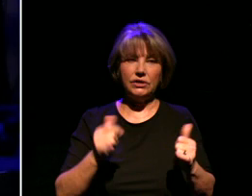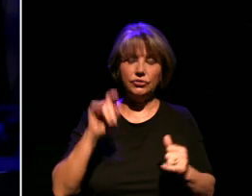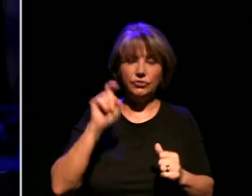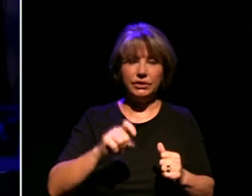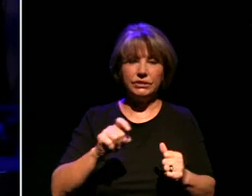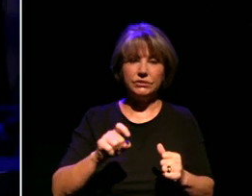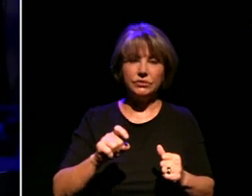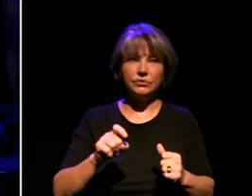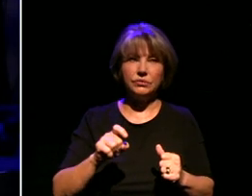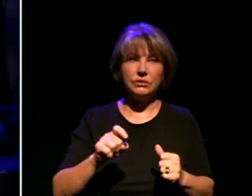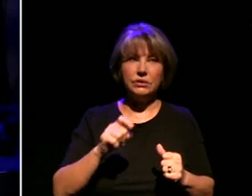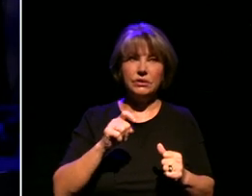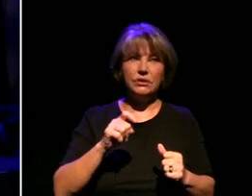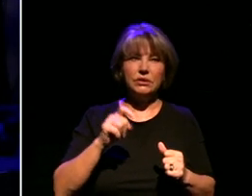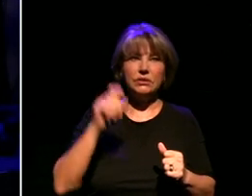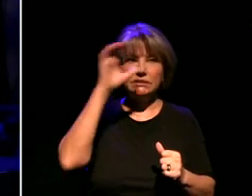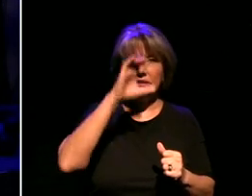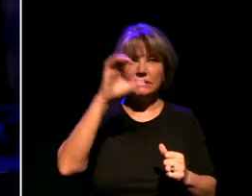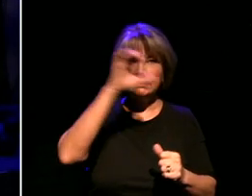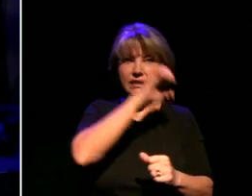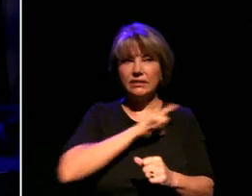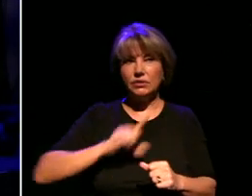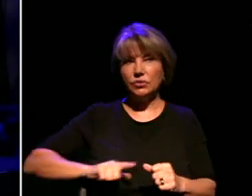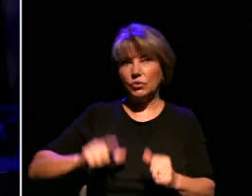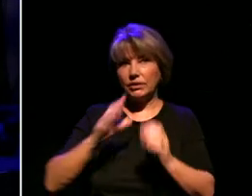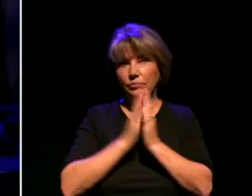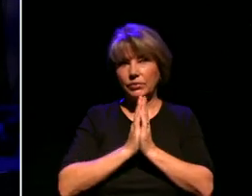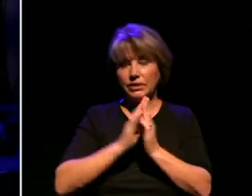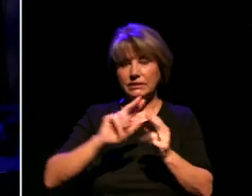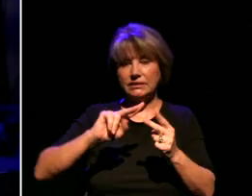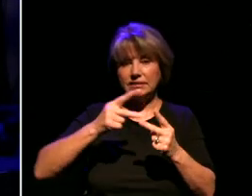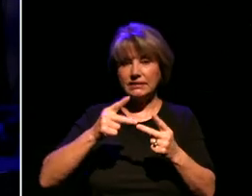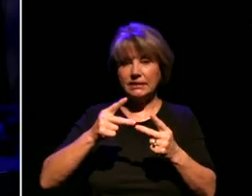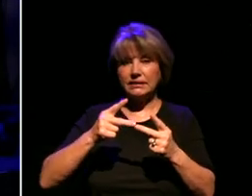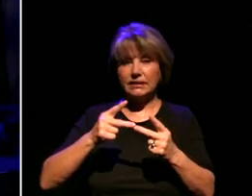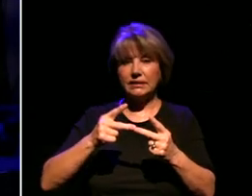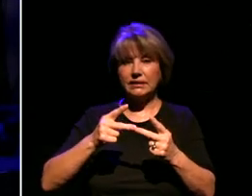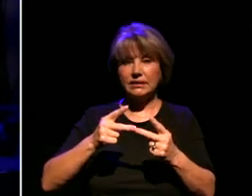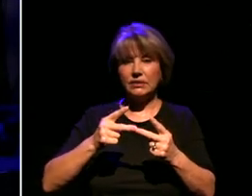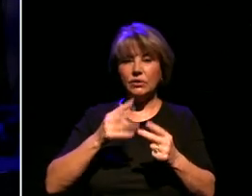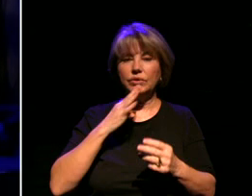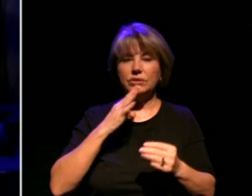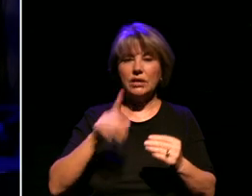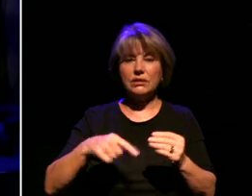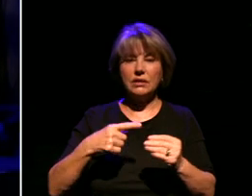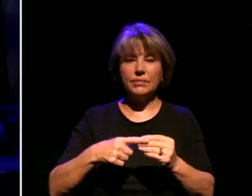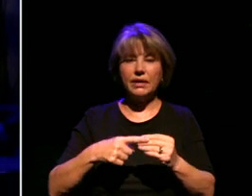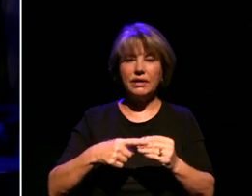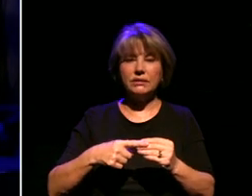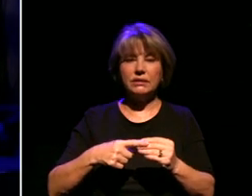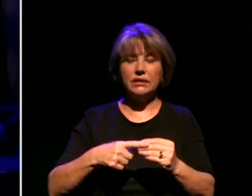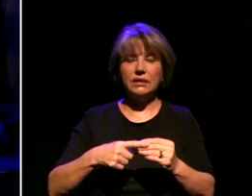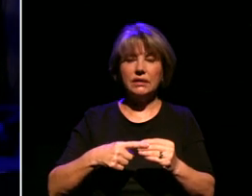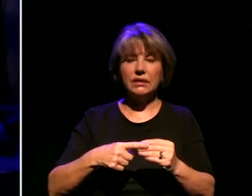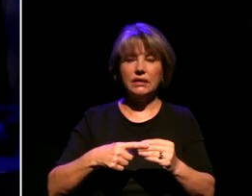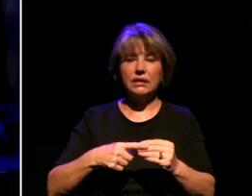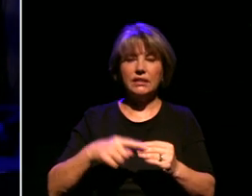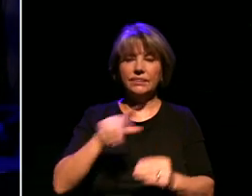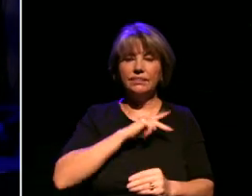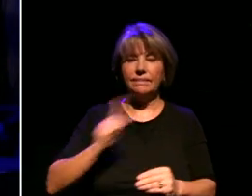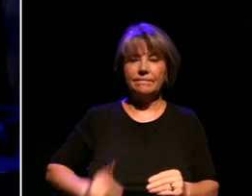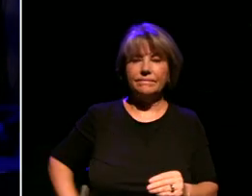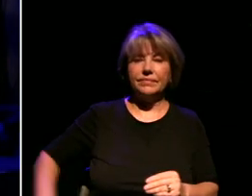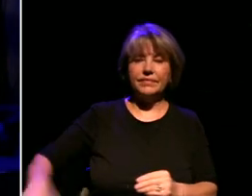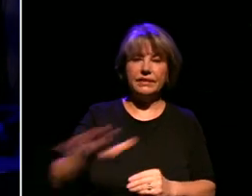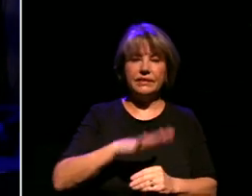prayer. It's the most we can do. Secondly, we talked about the object of all of life, which is the kingdom of God.